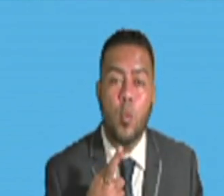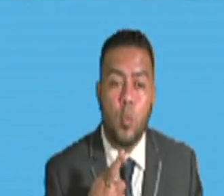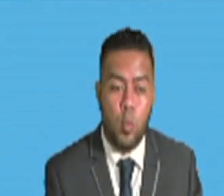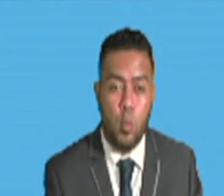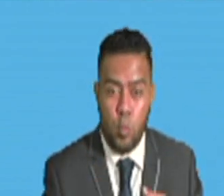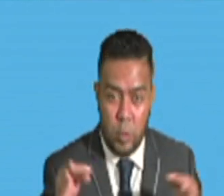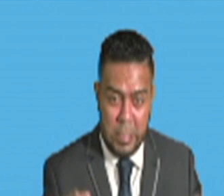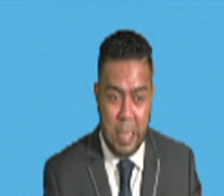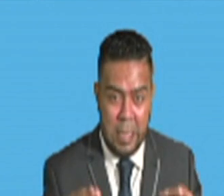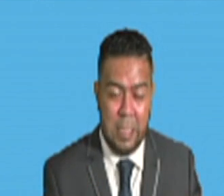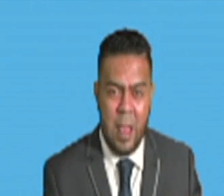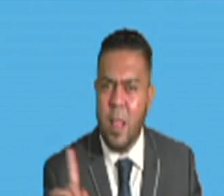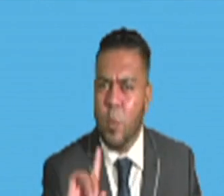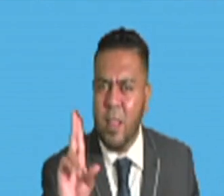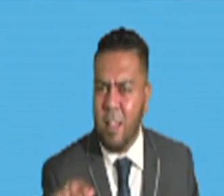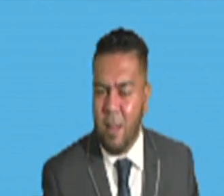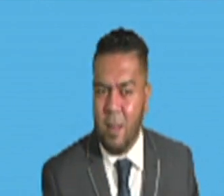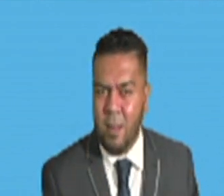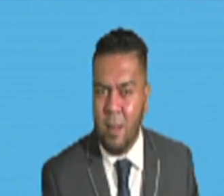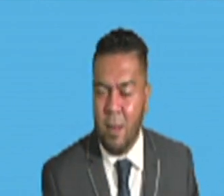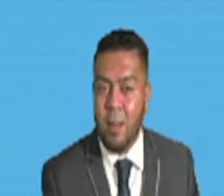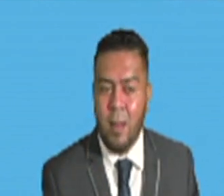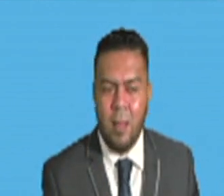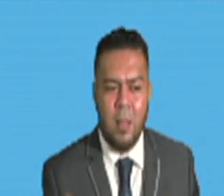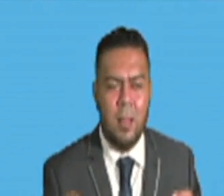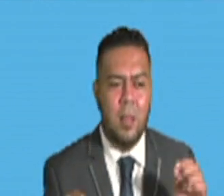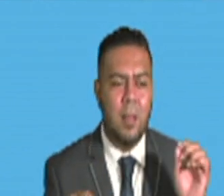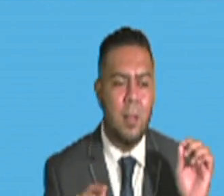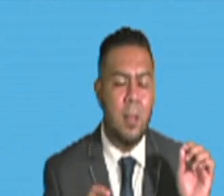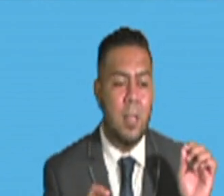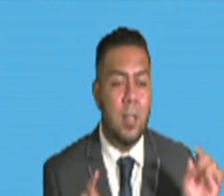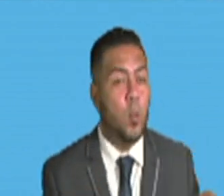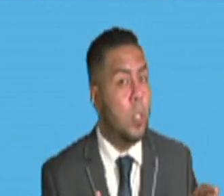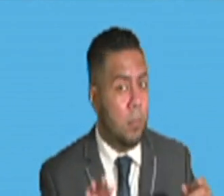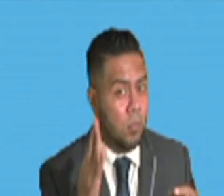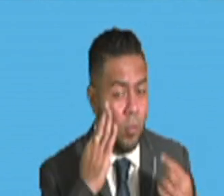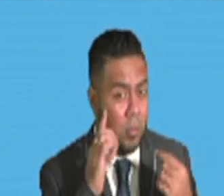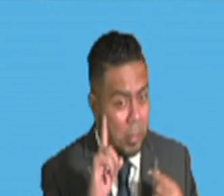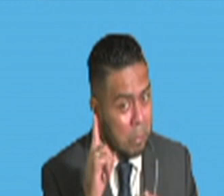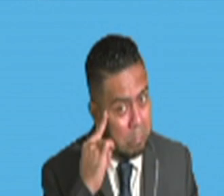That's what he has done, Mr. Speaker, sir. And Mr. Speaker, sir, it would appear